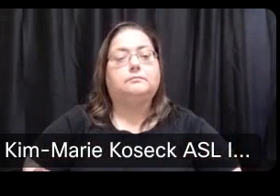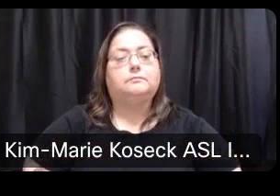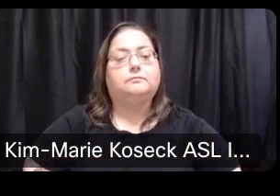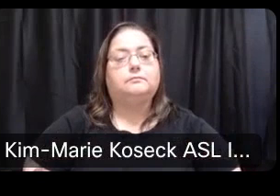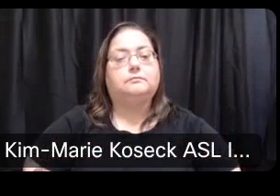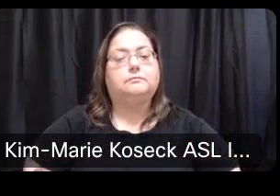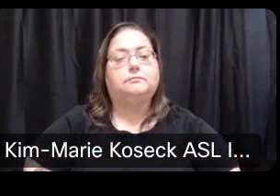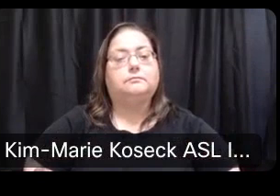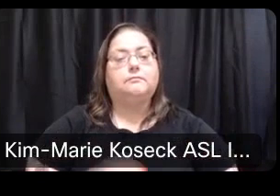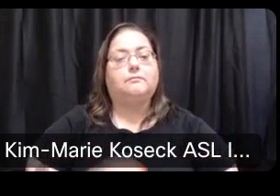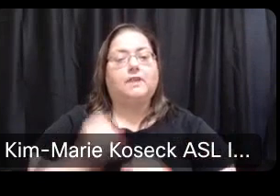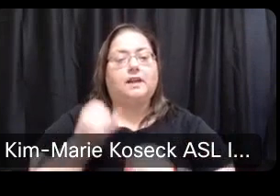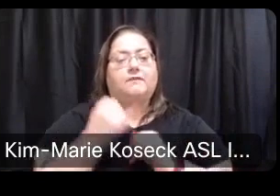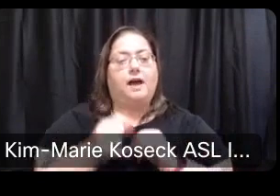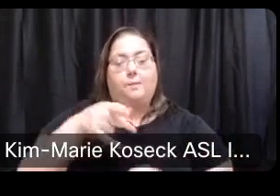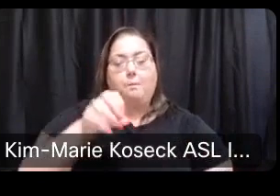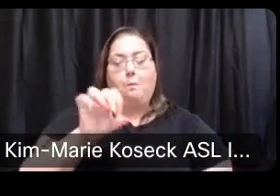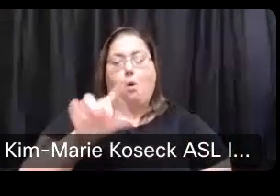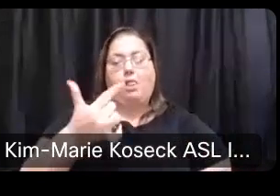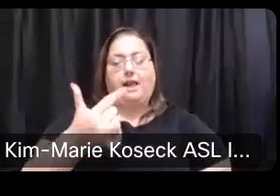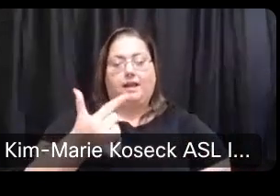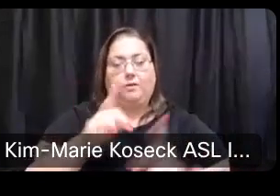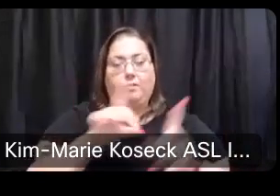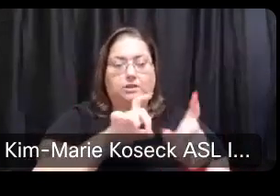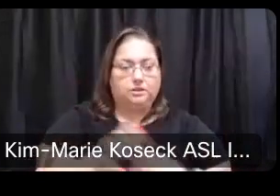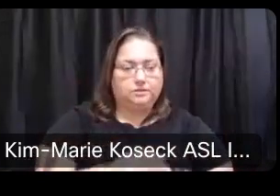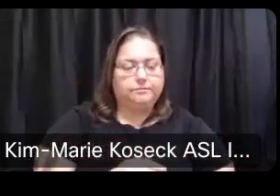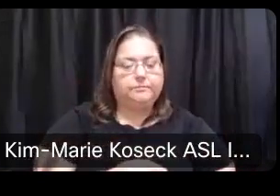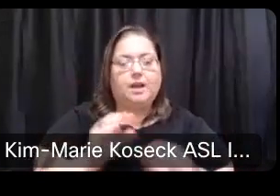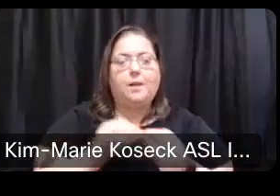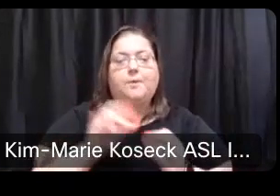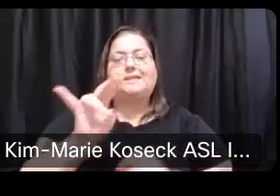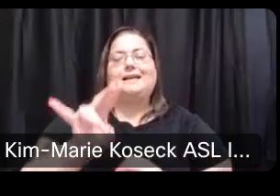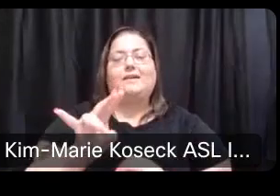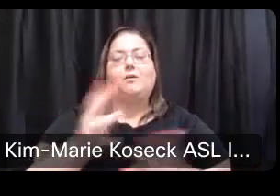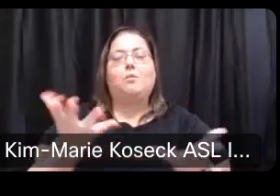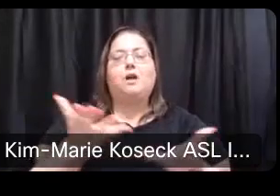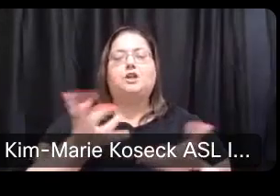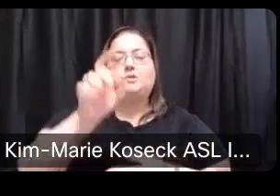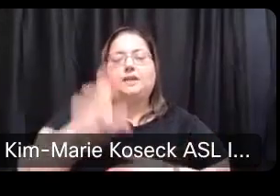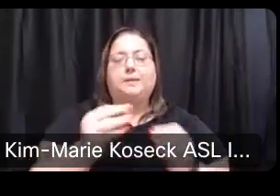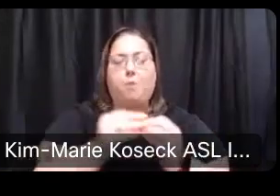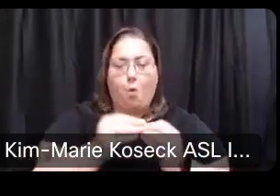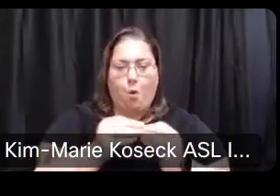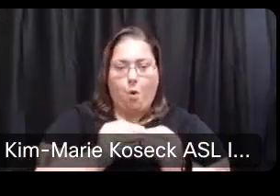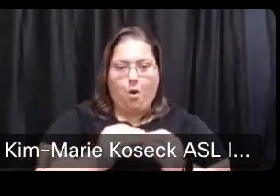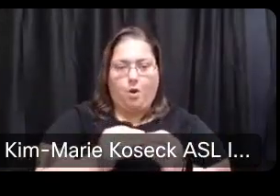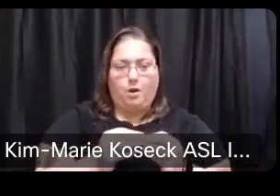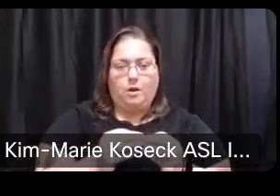And our final polling question, number 7, what do you need more of